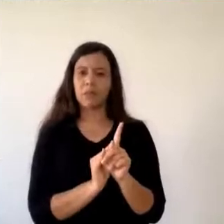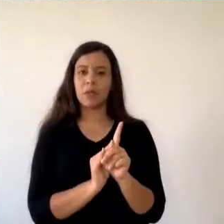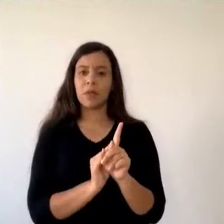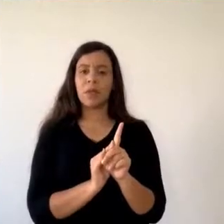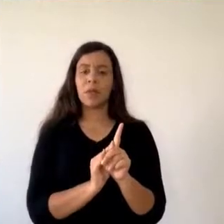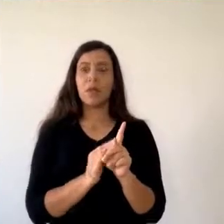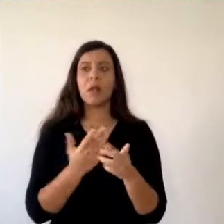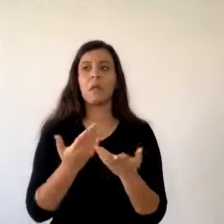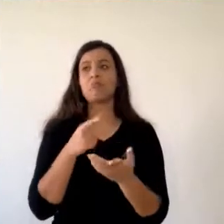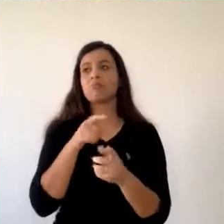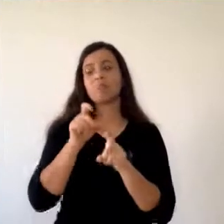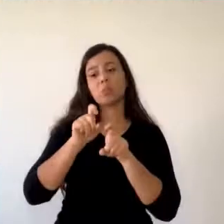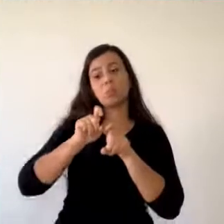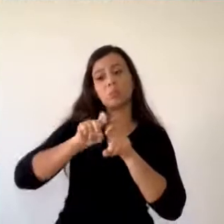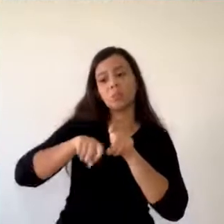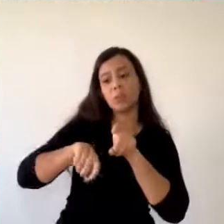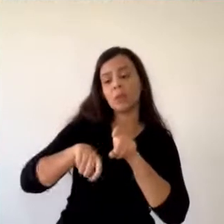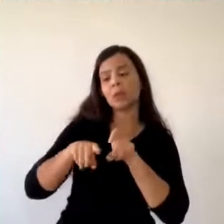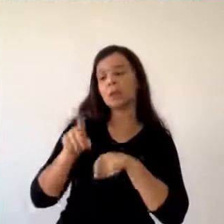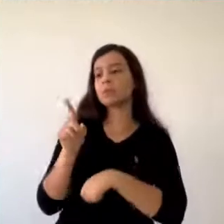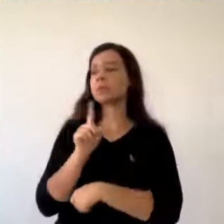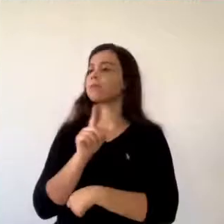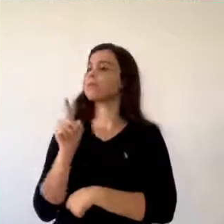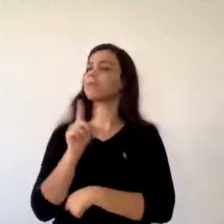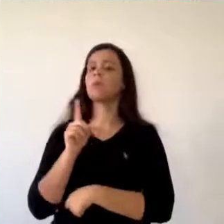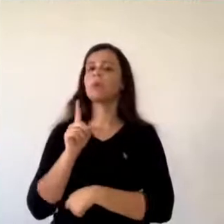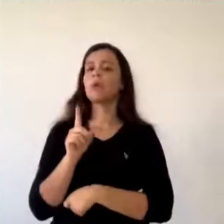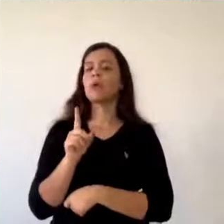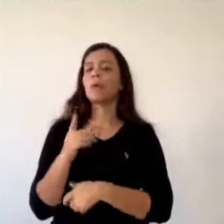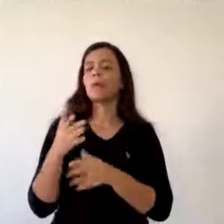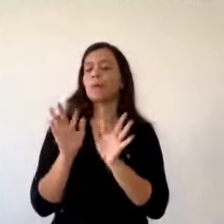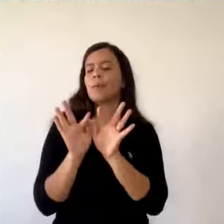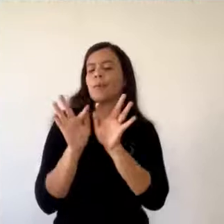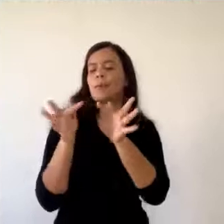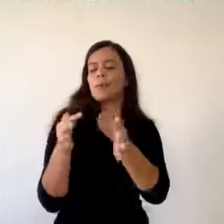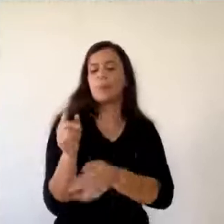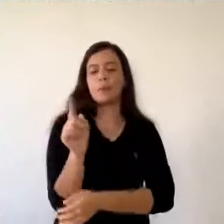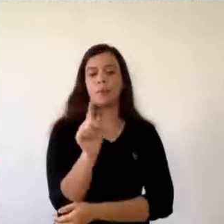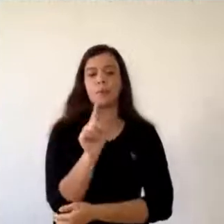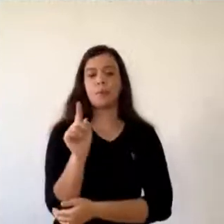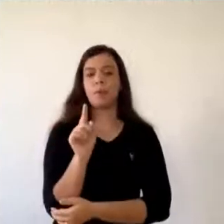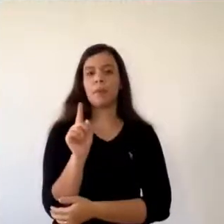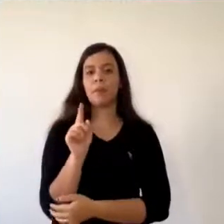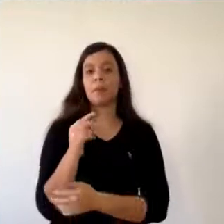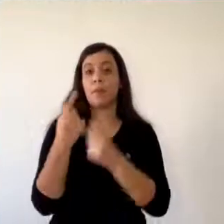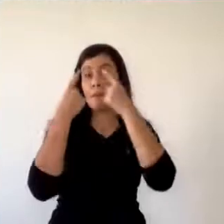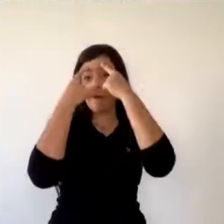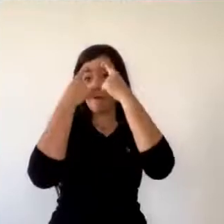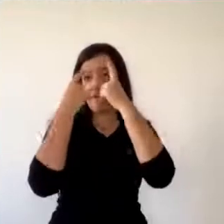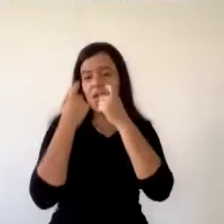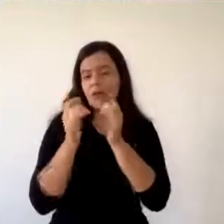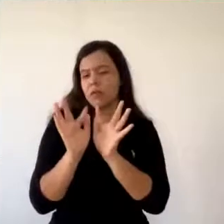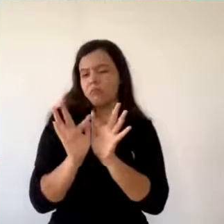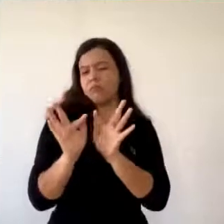it is not a sexual act per se, it's not simply a